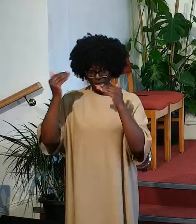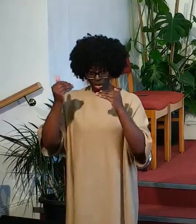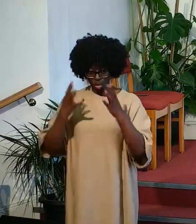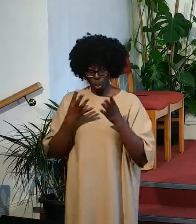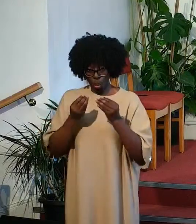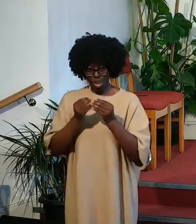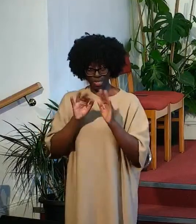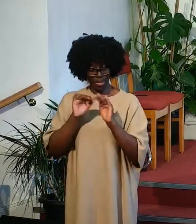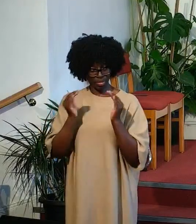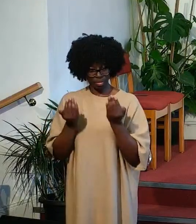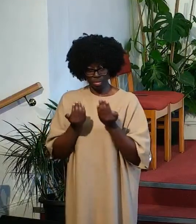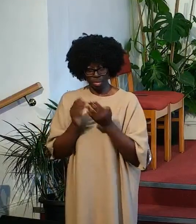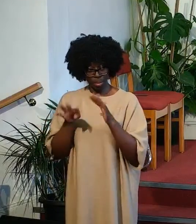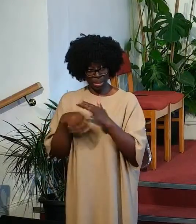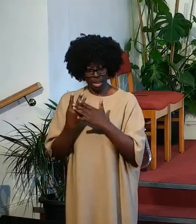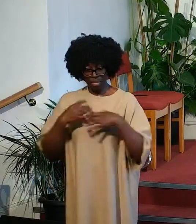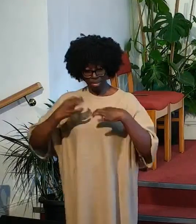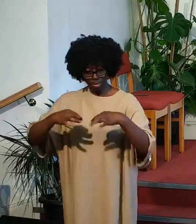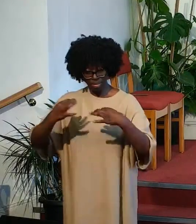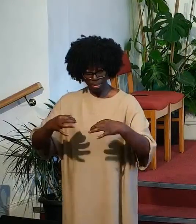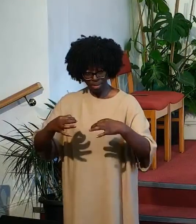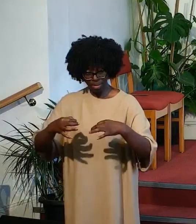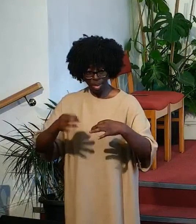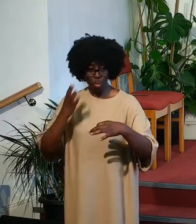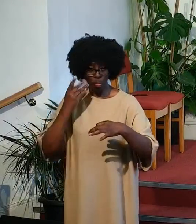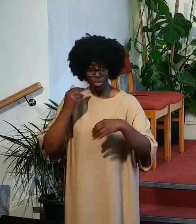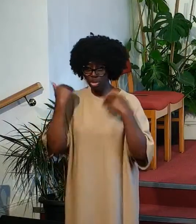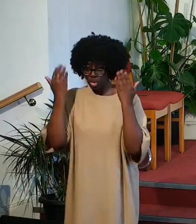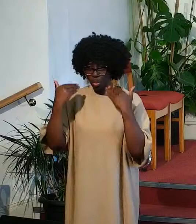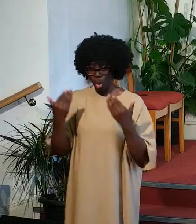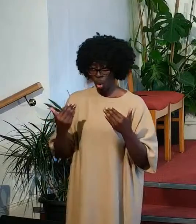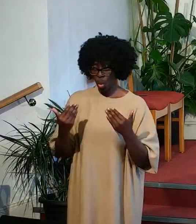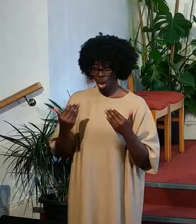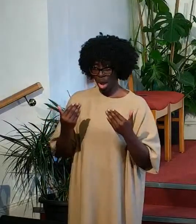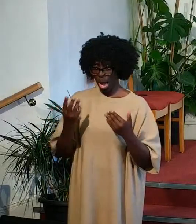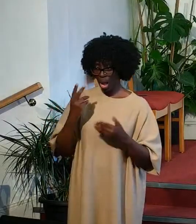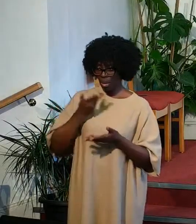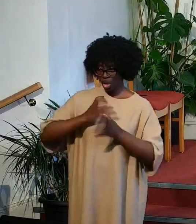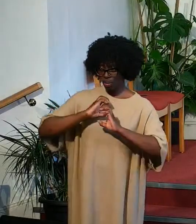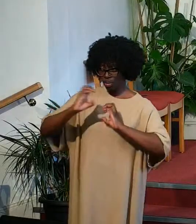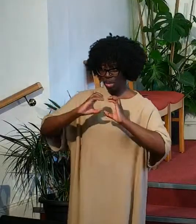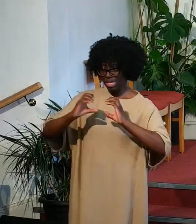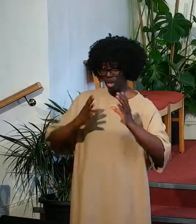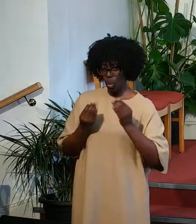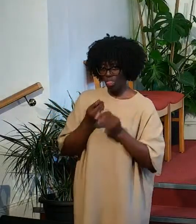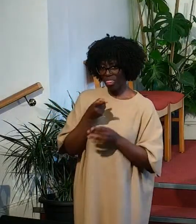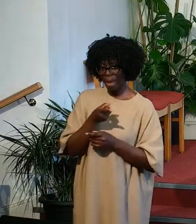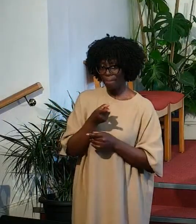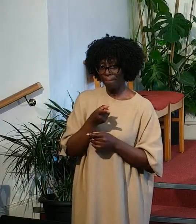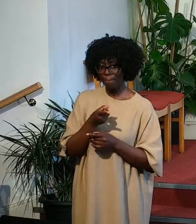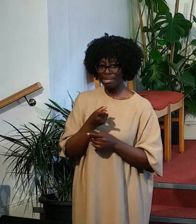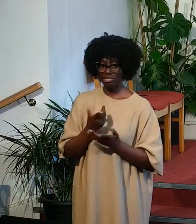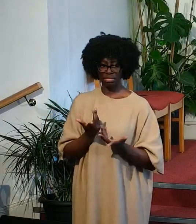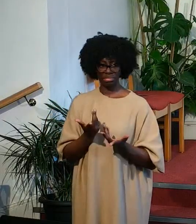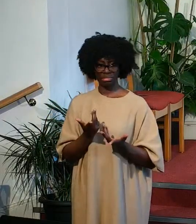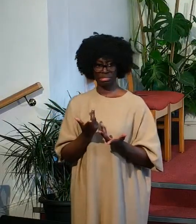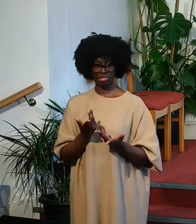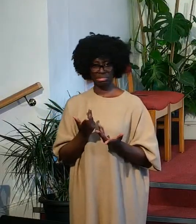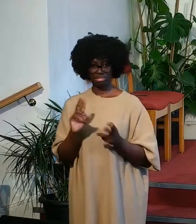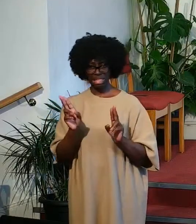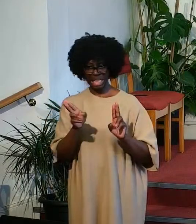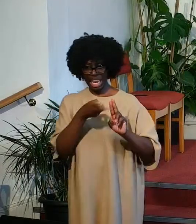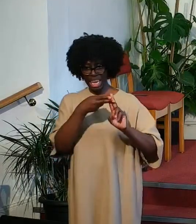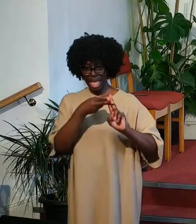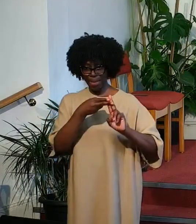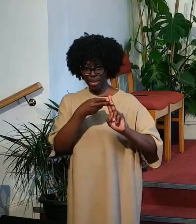use what I will call not just mild, but derogatory terms to describe such individuals as slow, as a